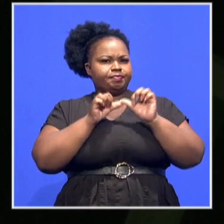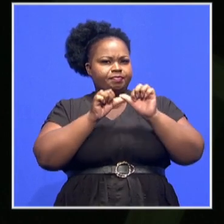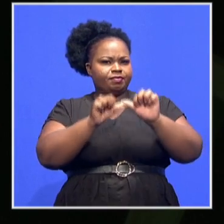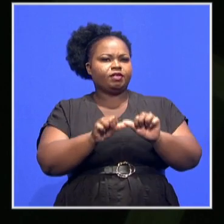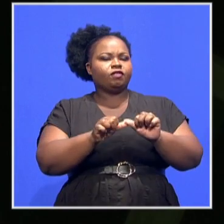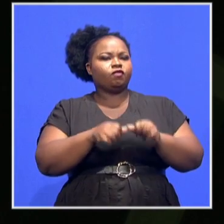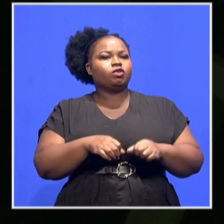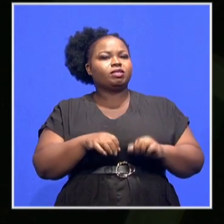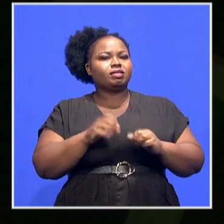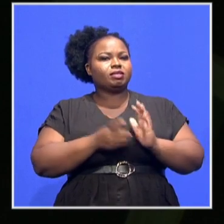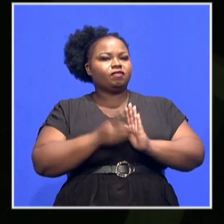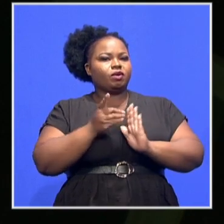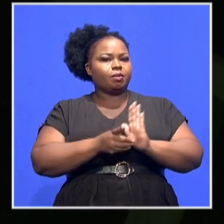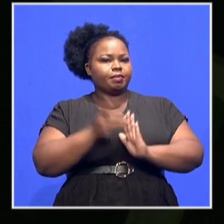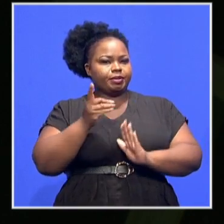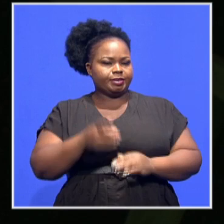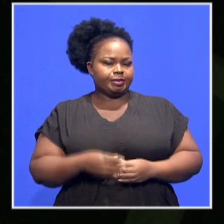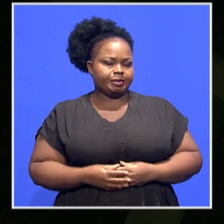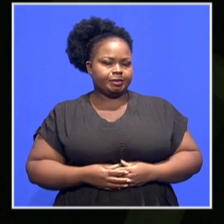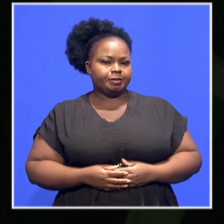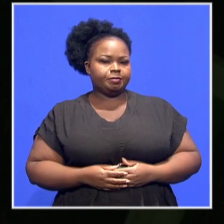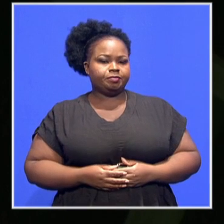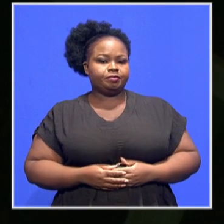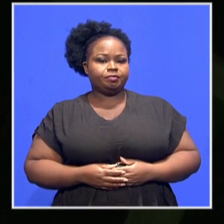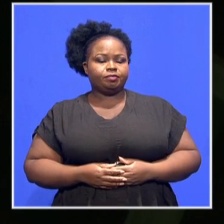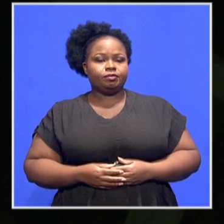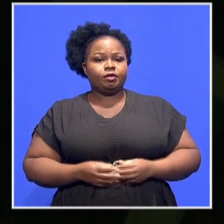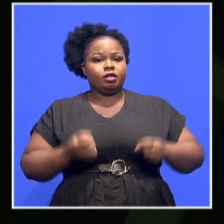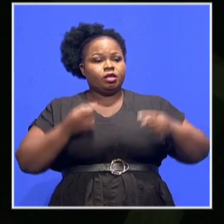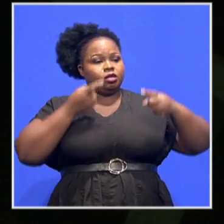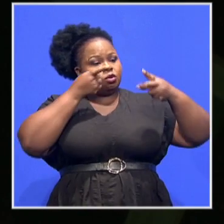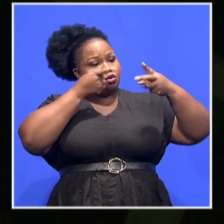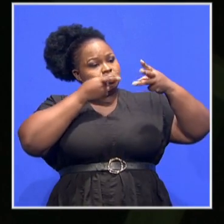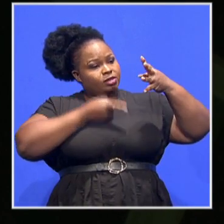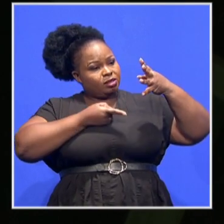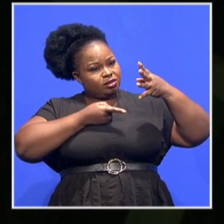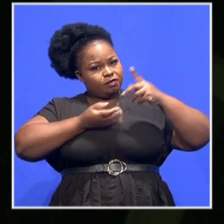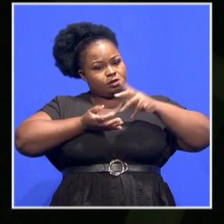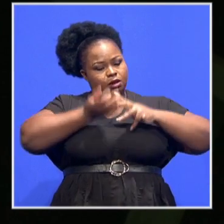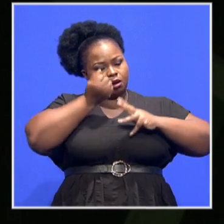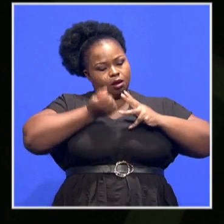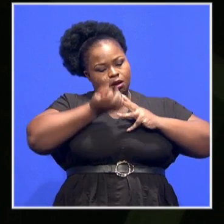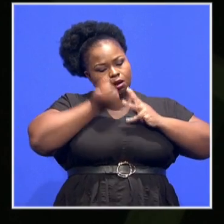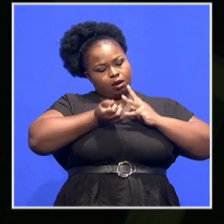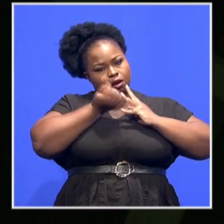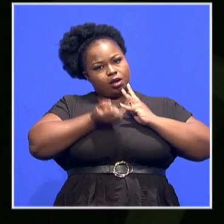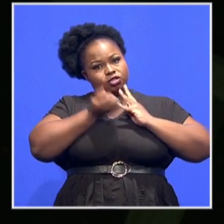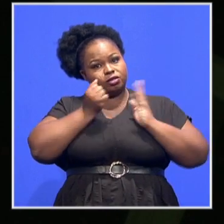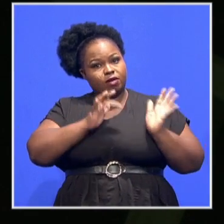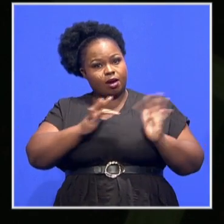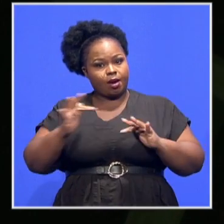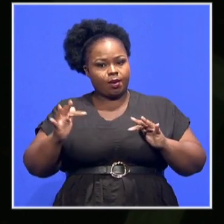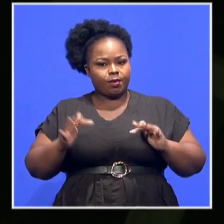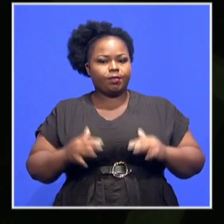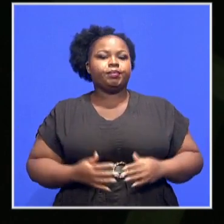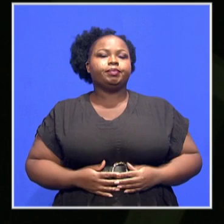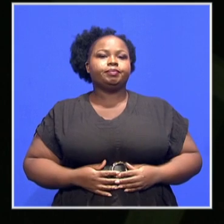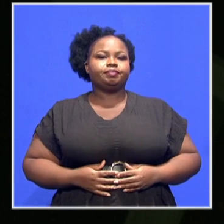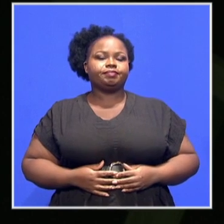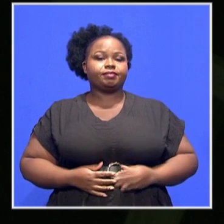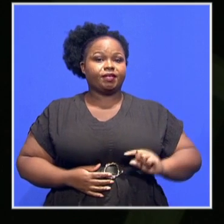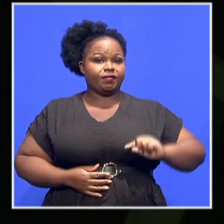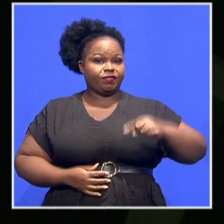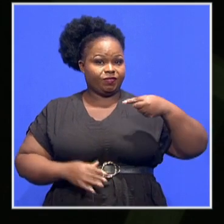development. To realize these objectives, there are a number of things that we obviously have to do.